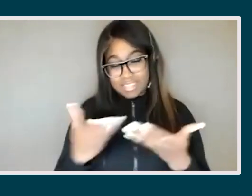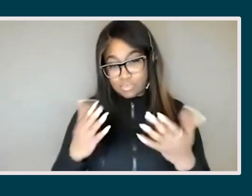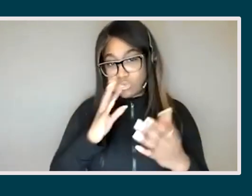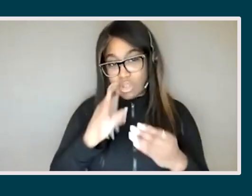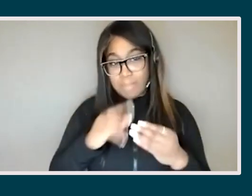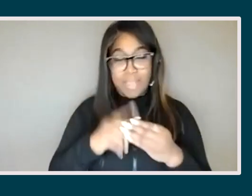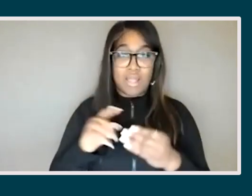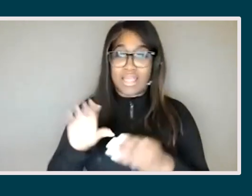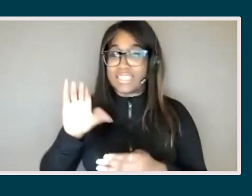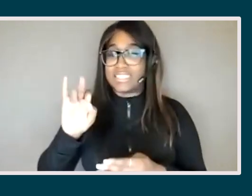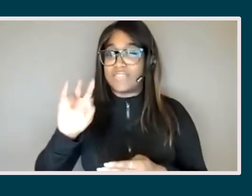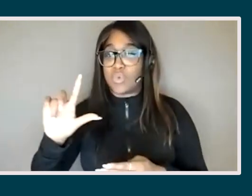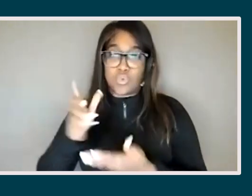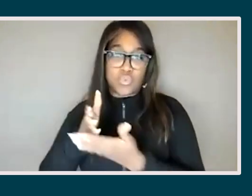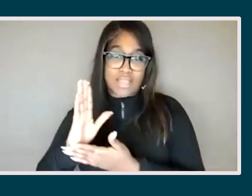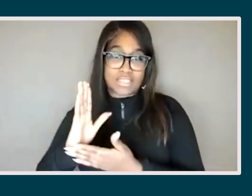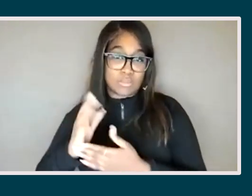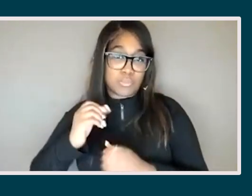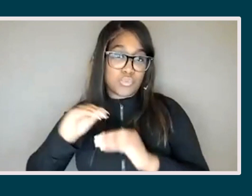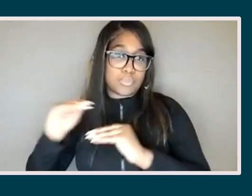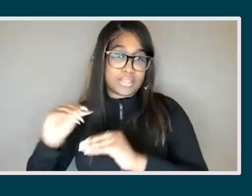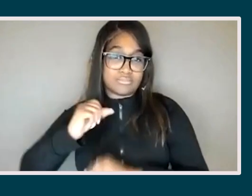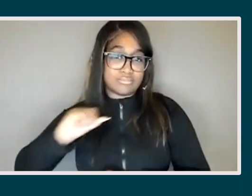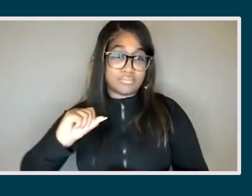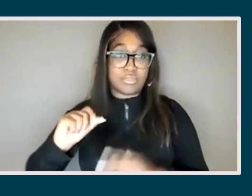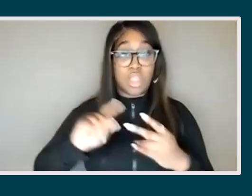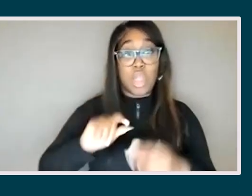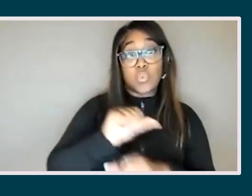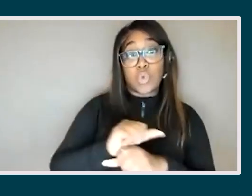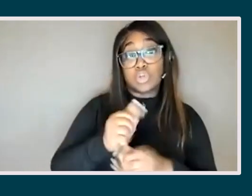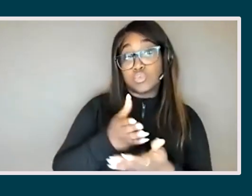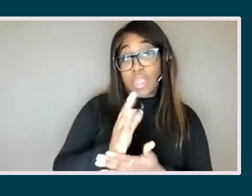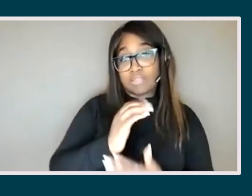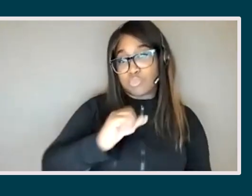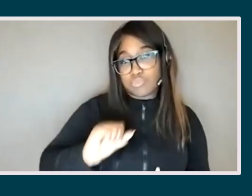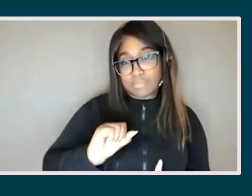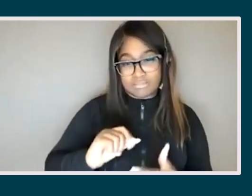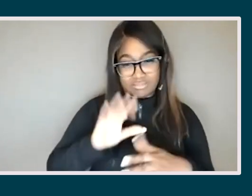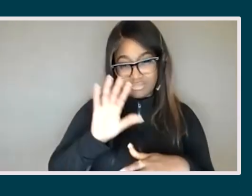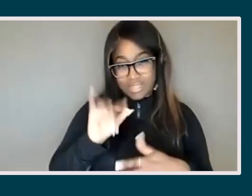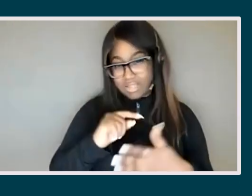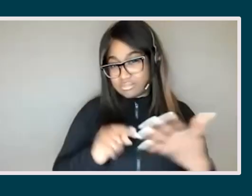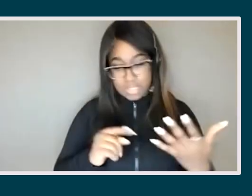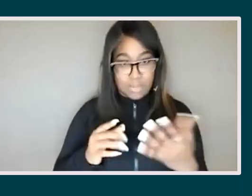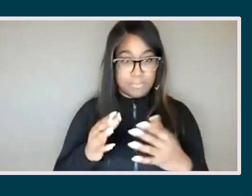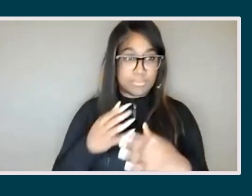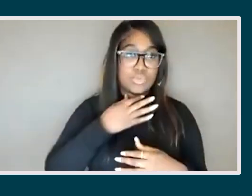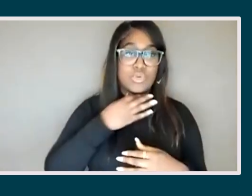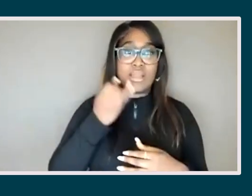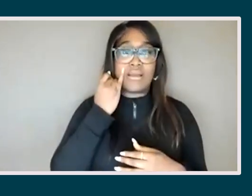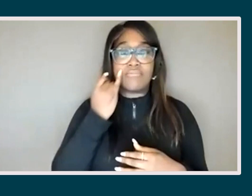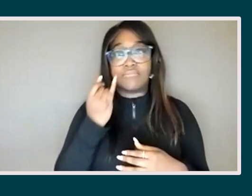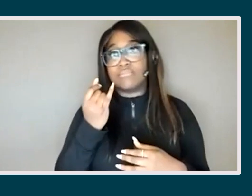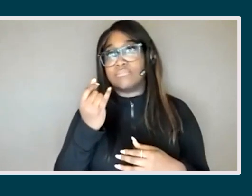civil rights movements and workers' rights movements. I'm curious if there's anything that's like, oftentimes people